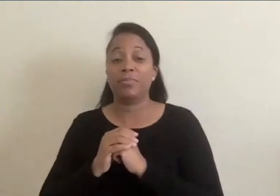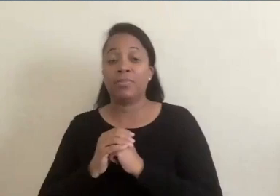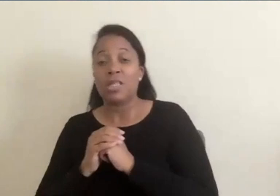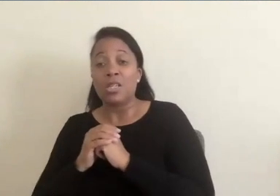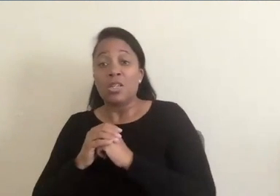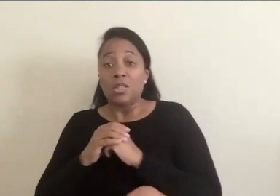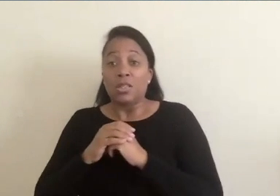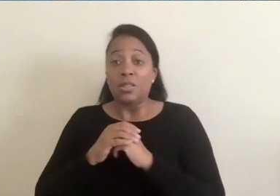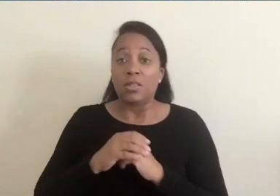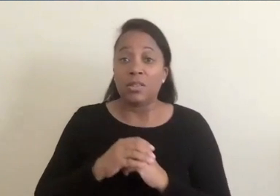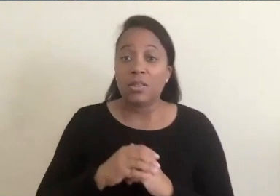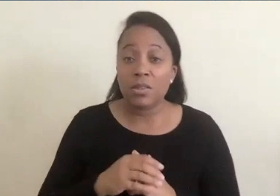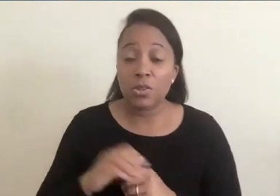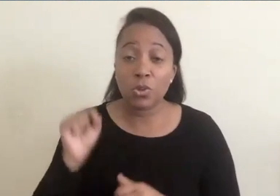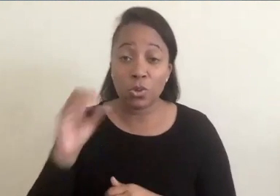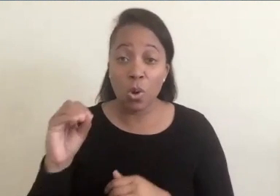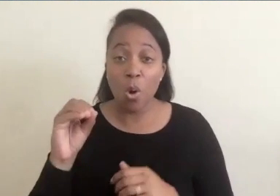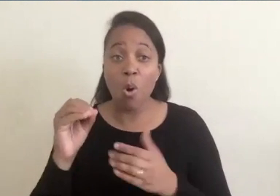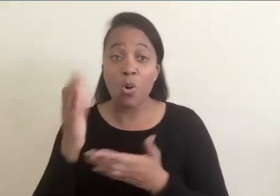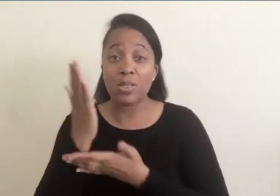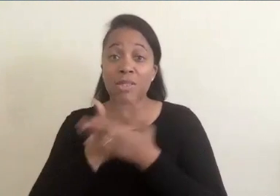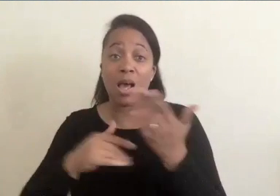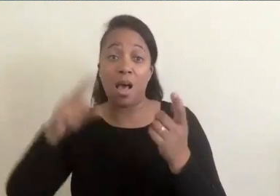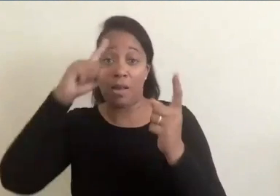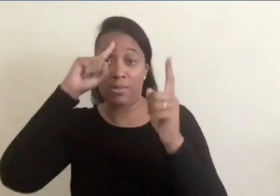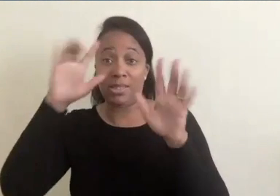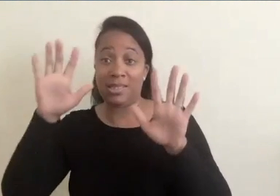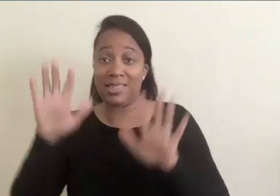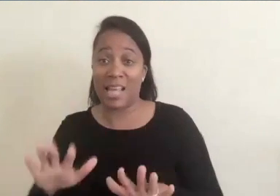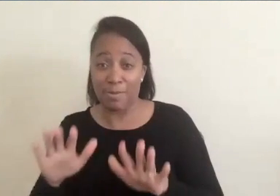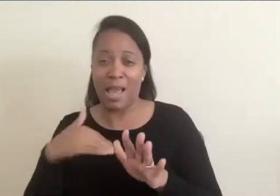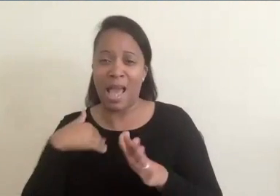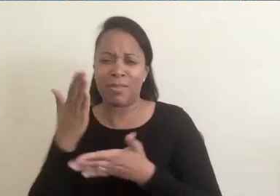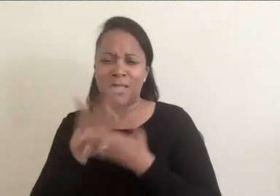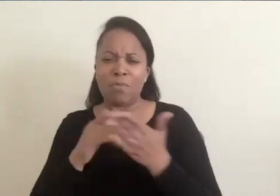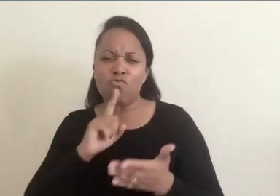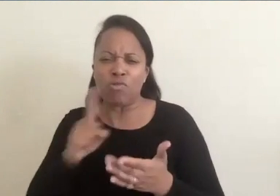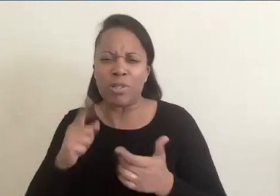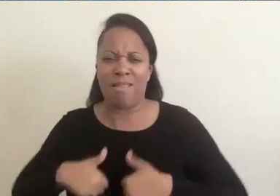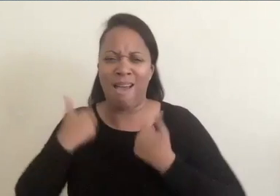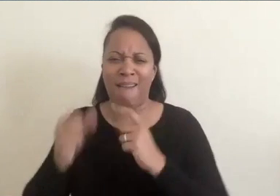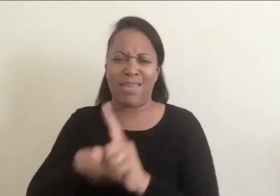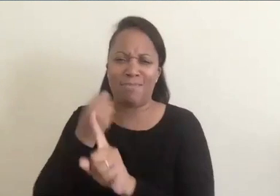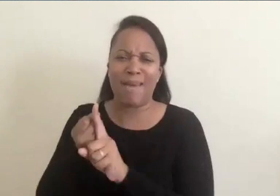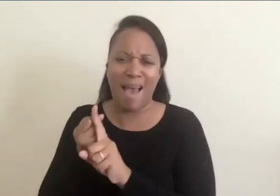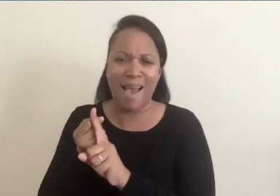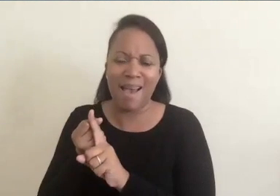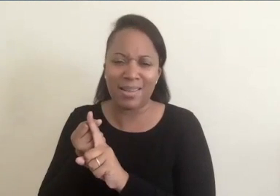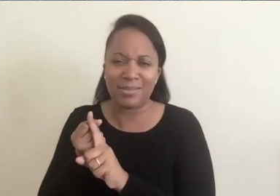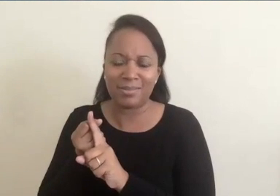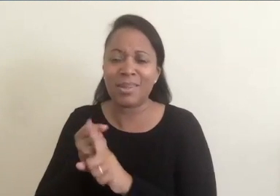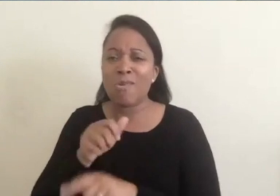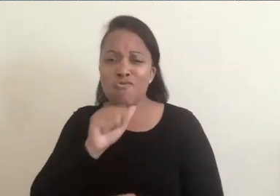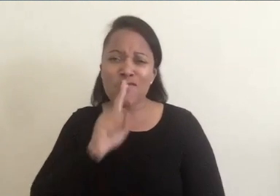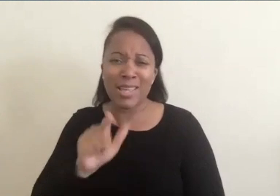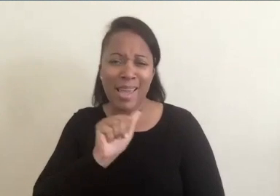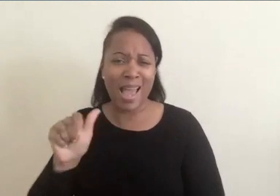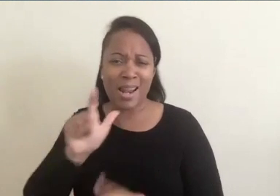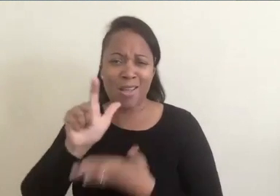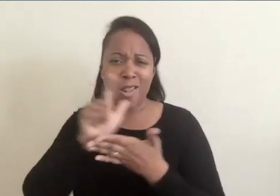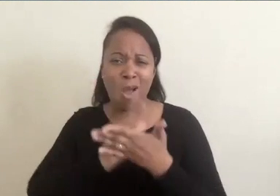So settlements have real life implications. Lawsuits have real